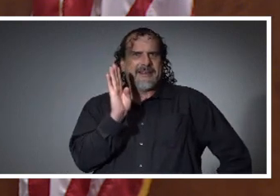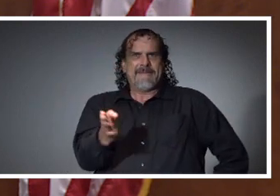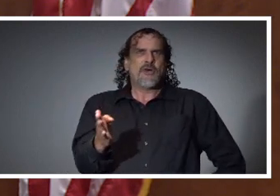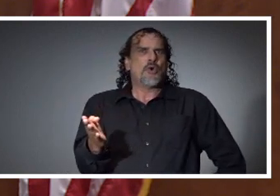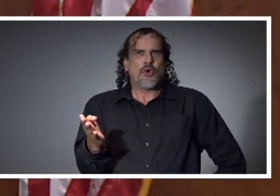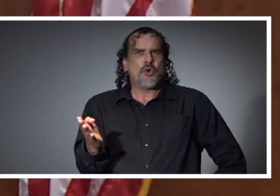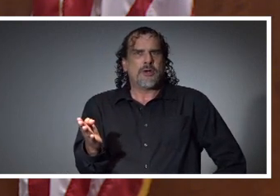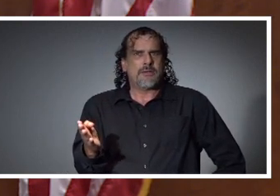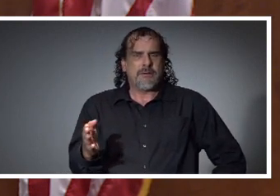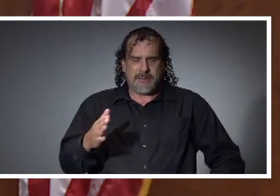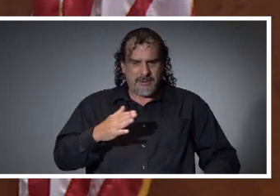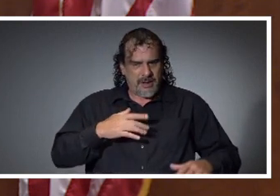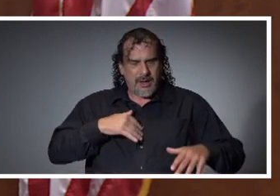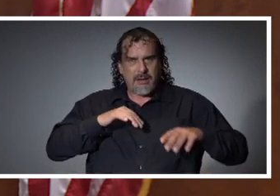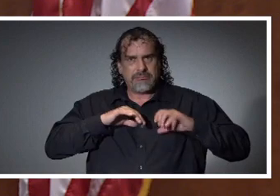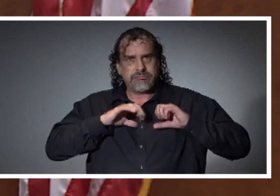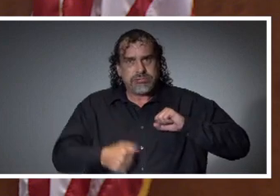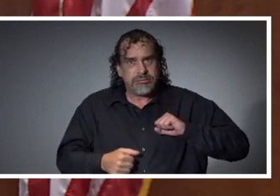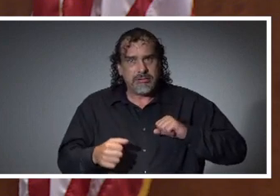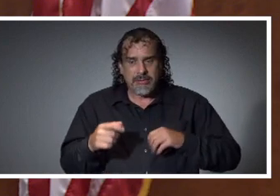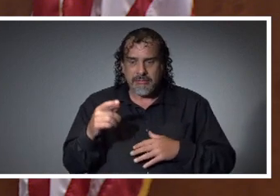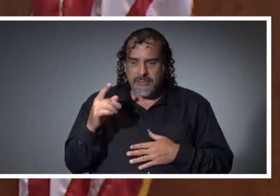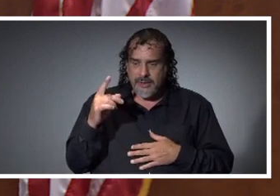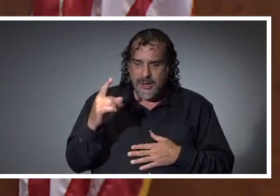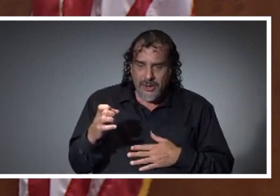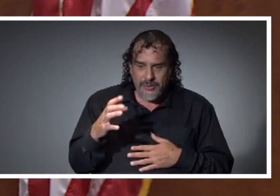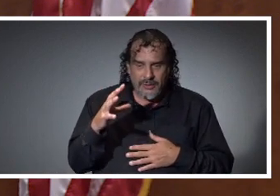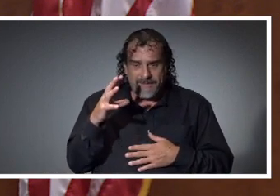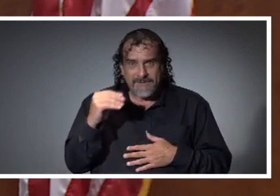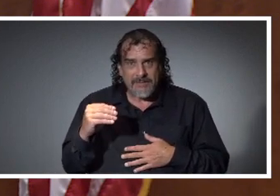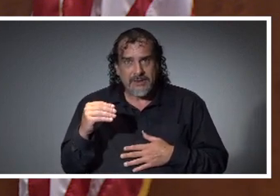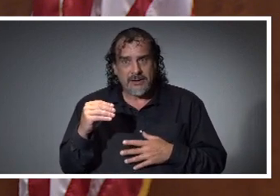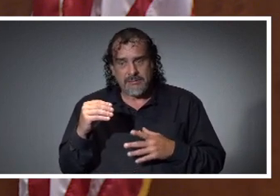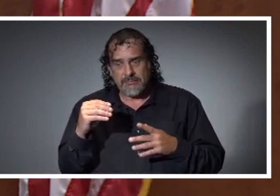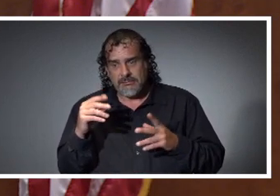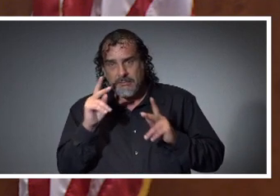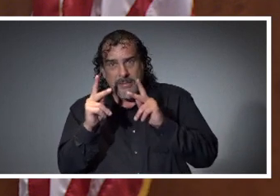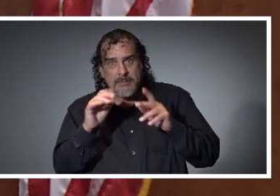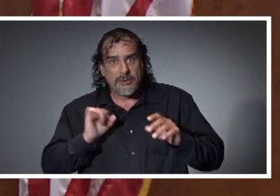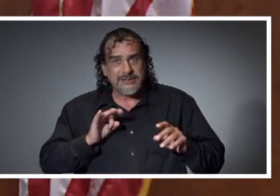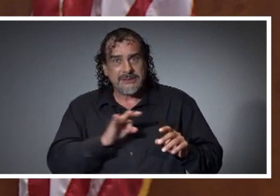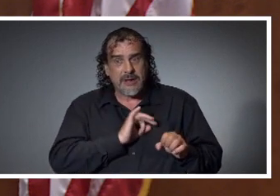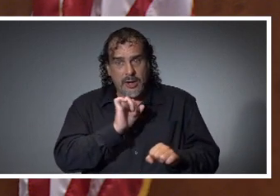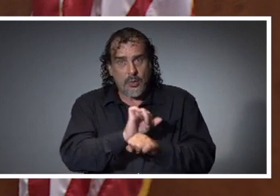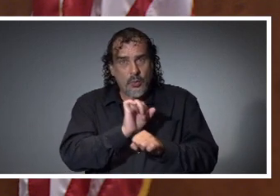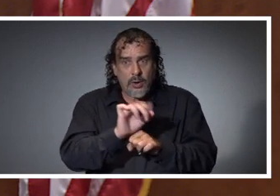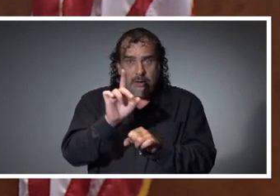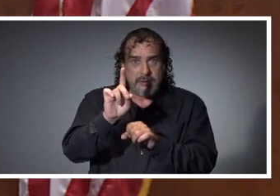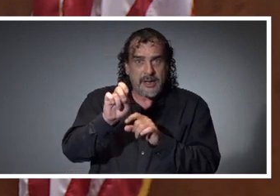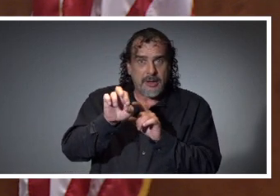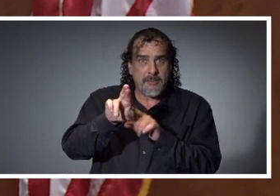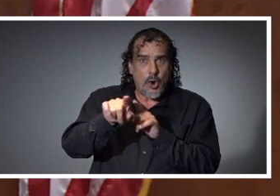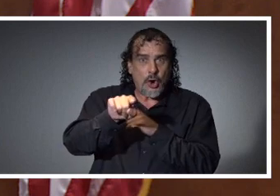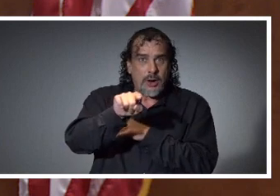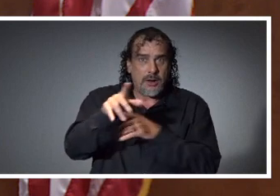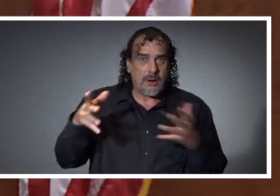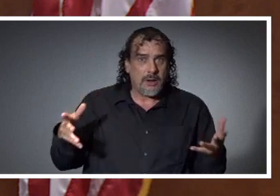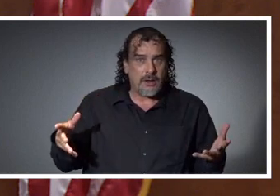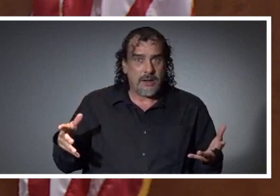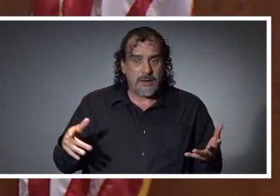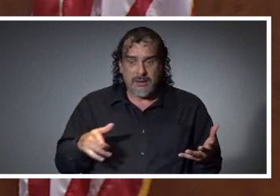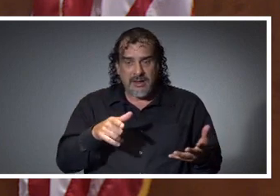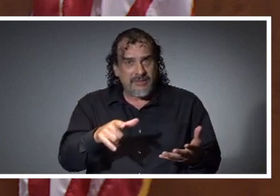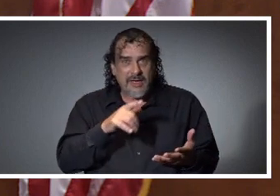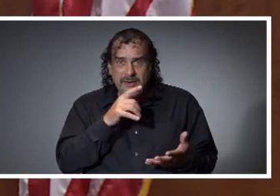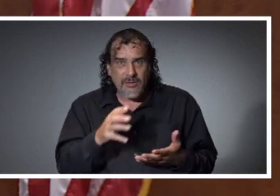my heart breaks for the 150-plus personnel that work at the Department of Marine Resources. They don't